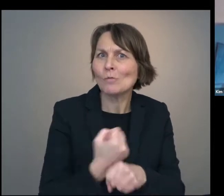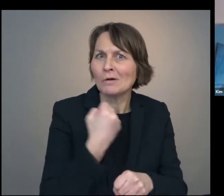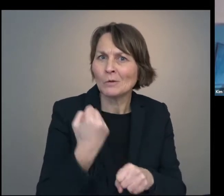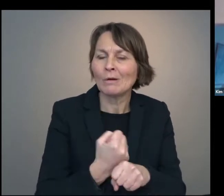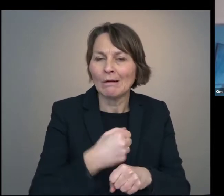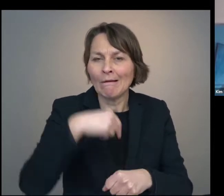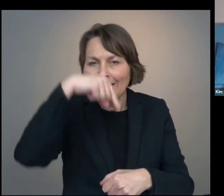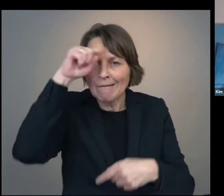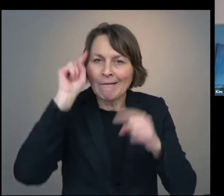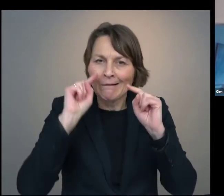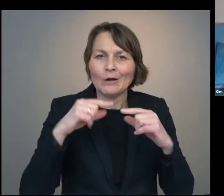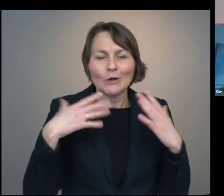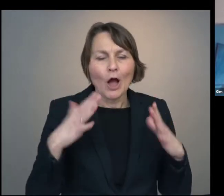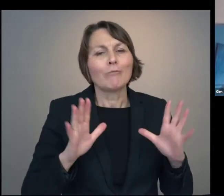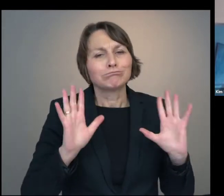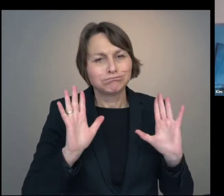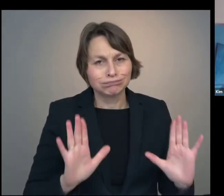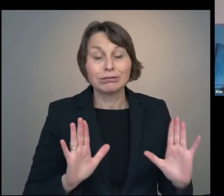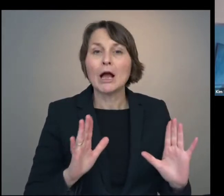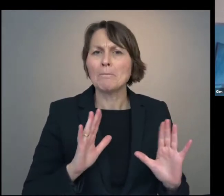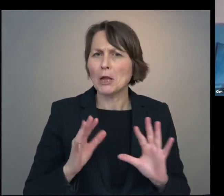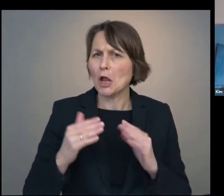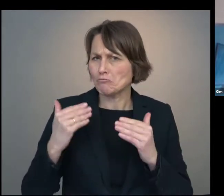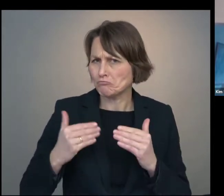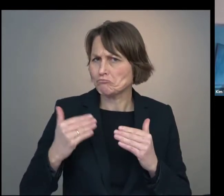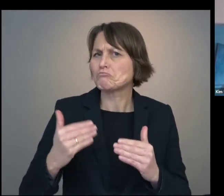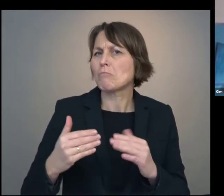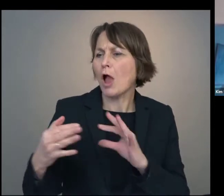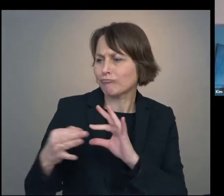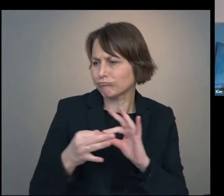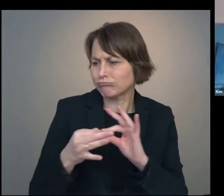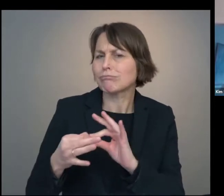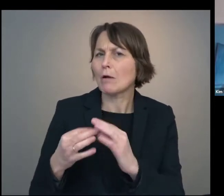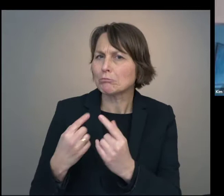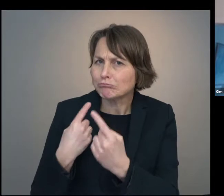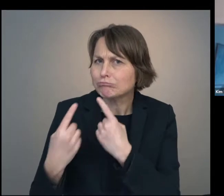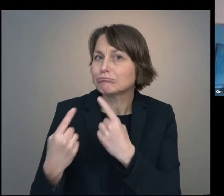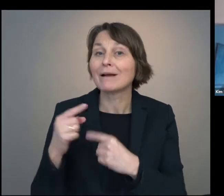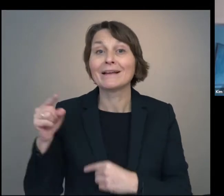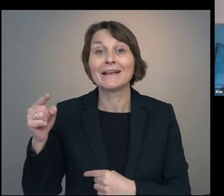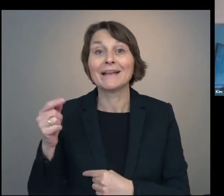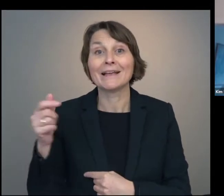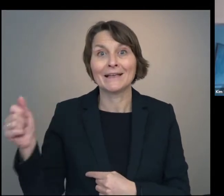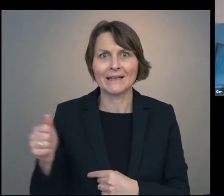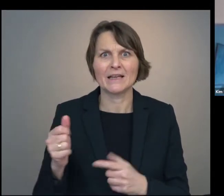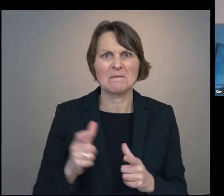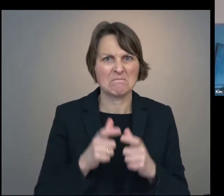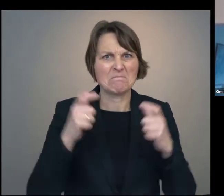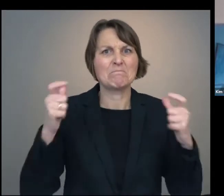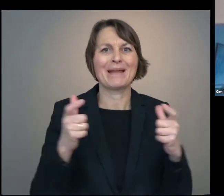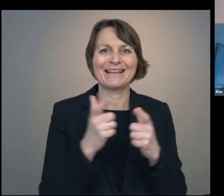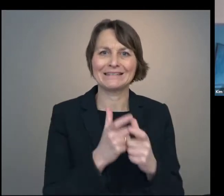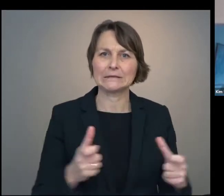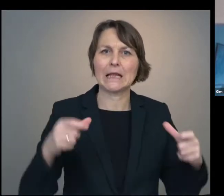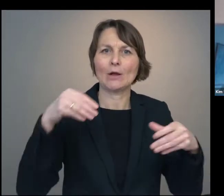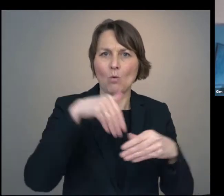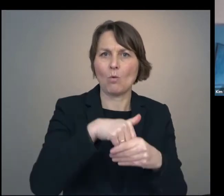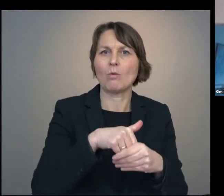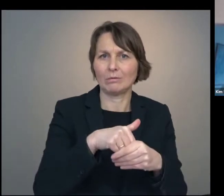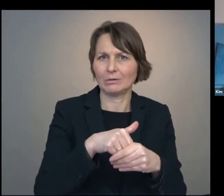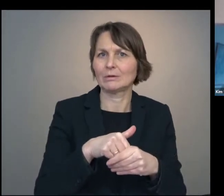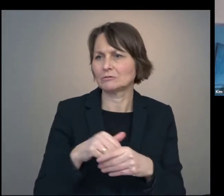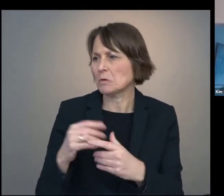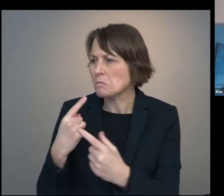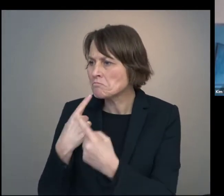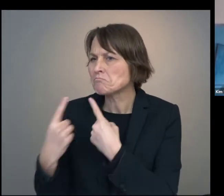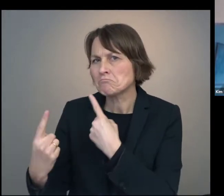regular contact with him as the CFO, and he serves on the board. He's the majority stakeholder. So